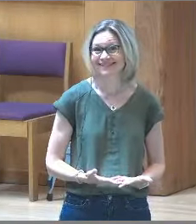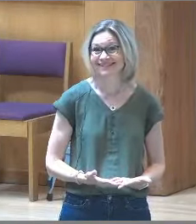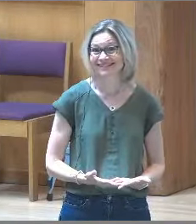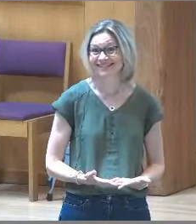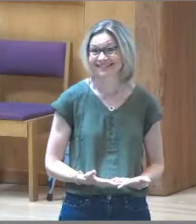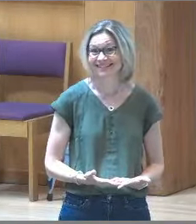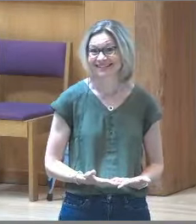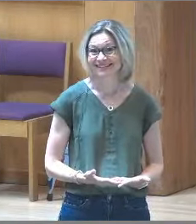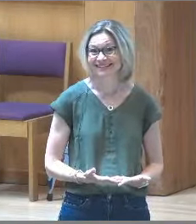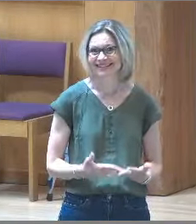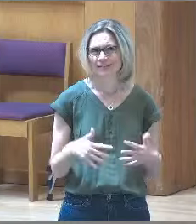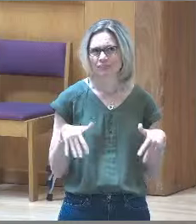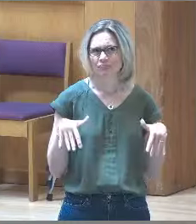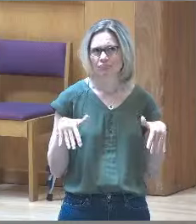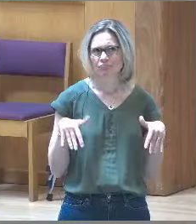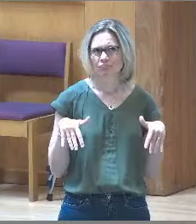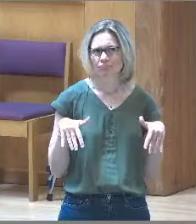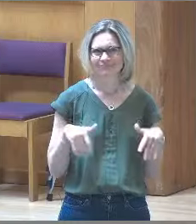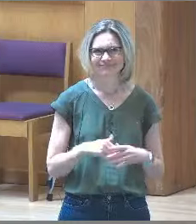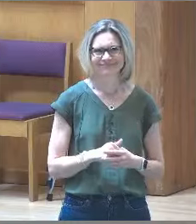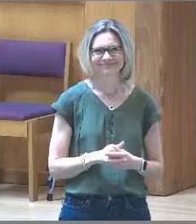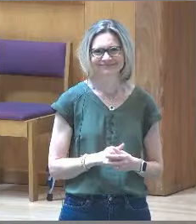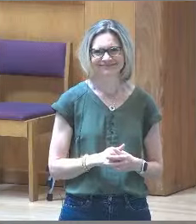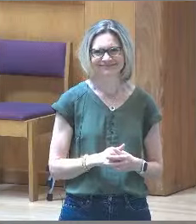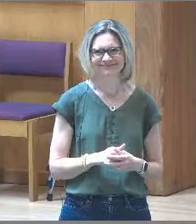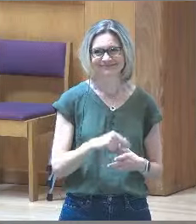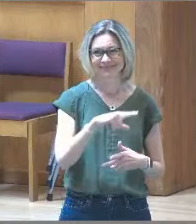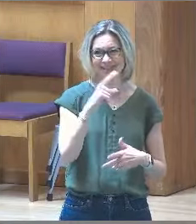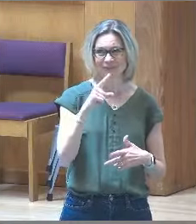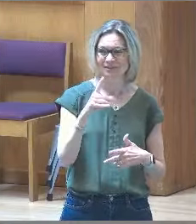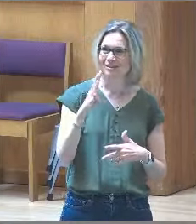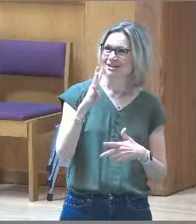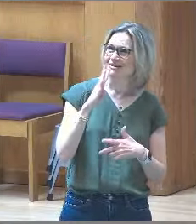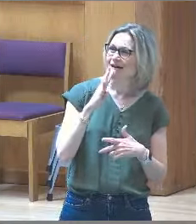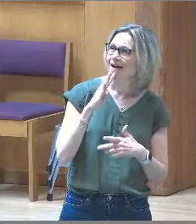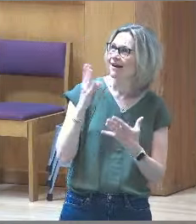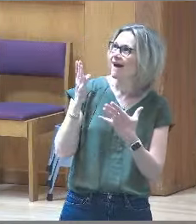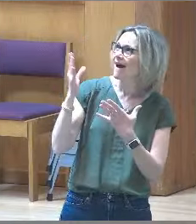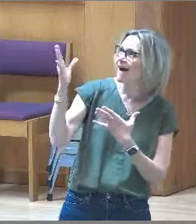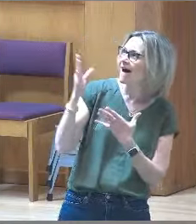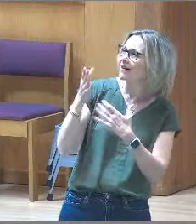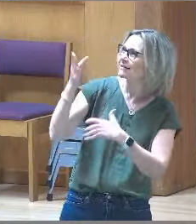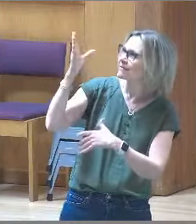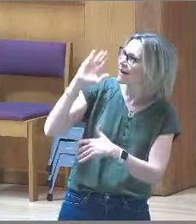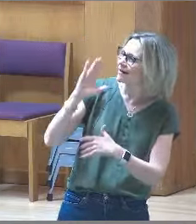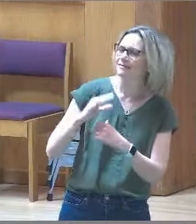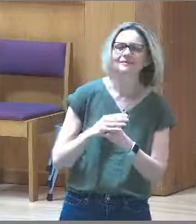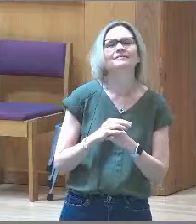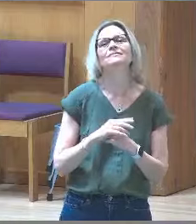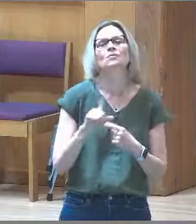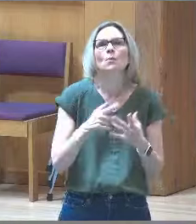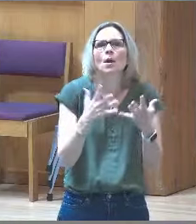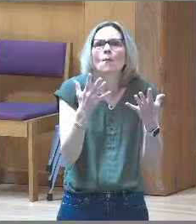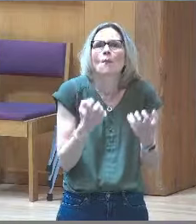They don't need to give us an answer. Because if we are talking to God when we pray, when do we want to talk to